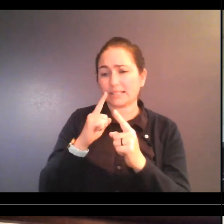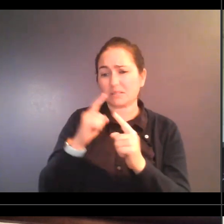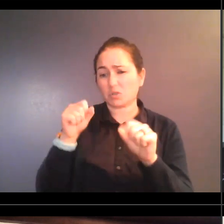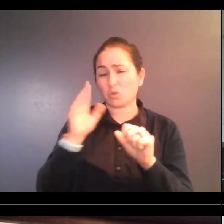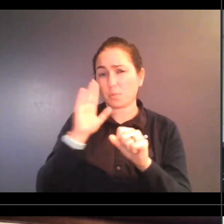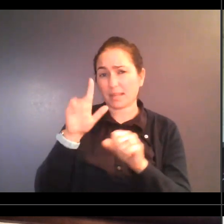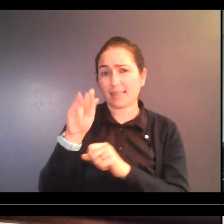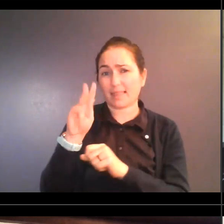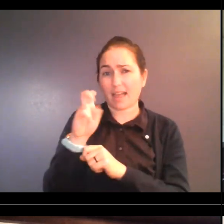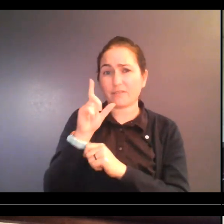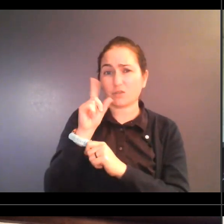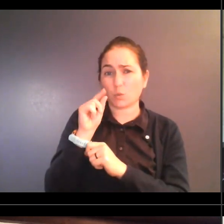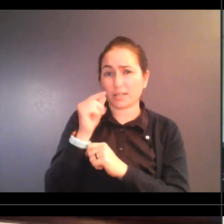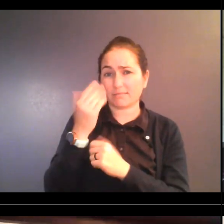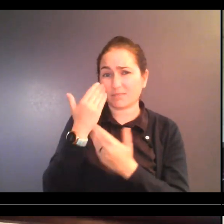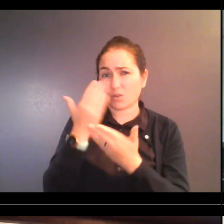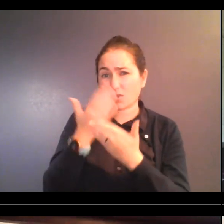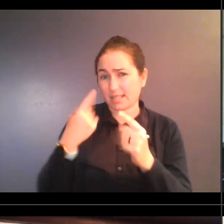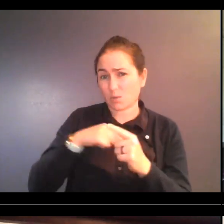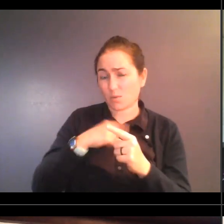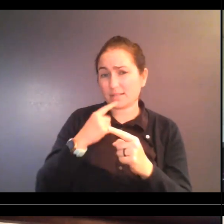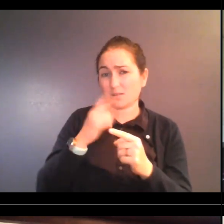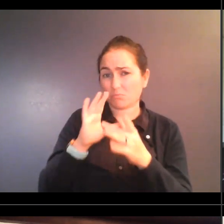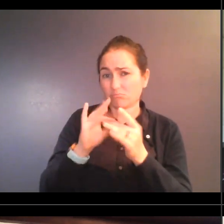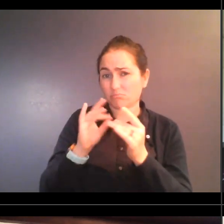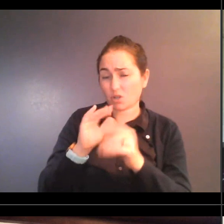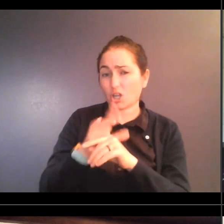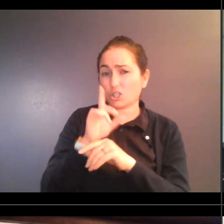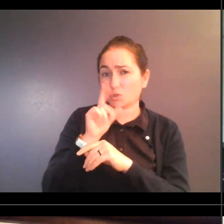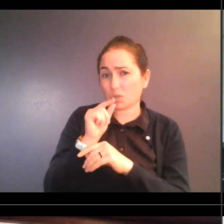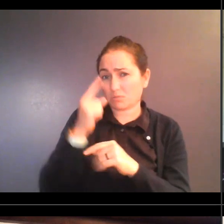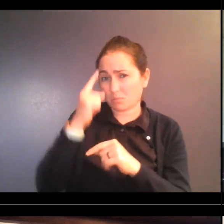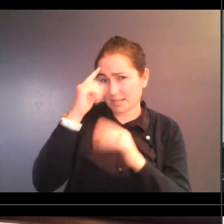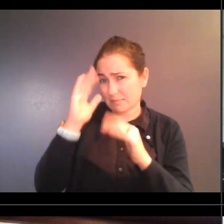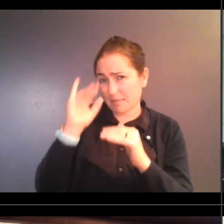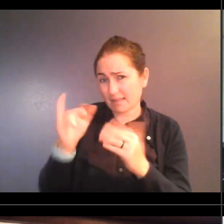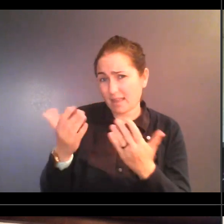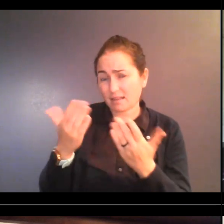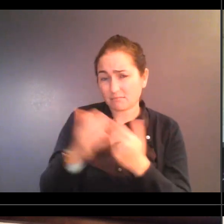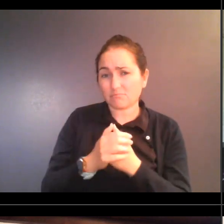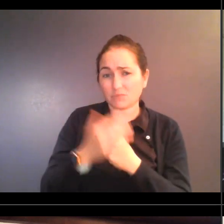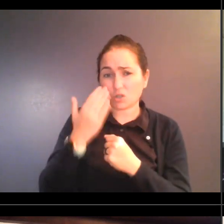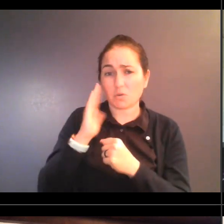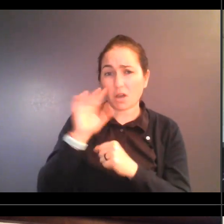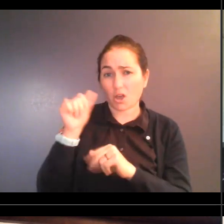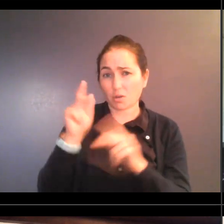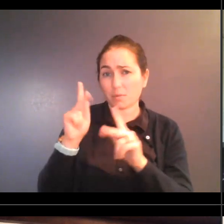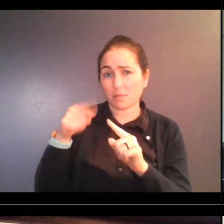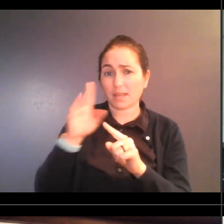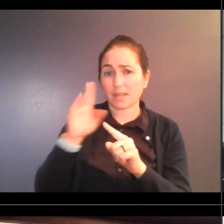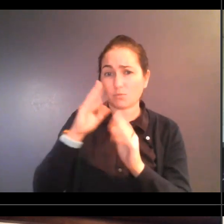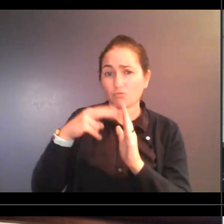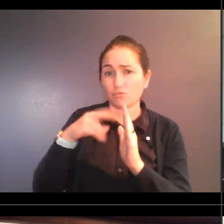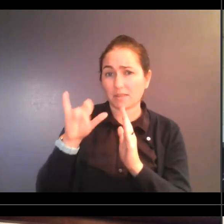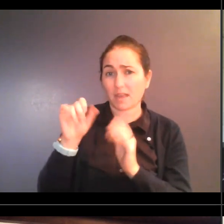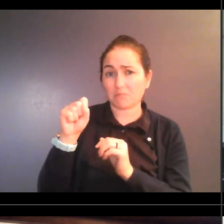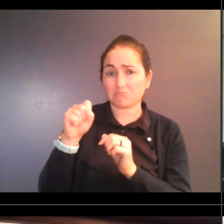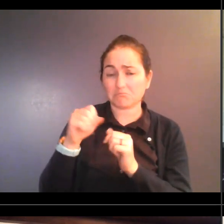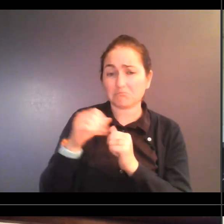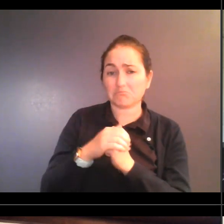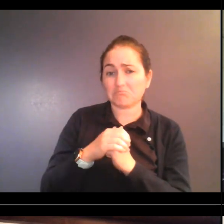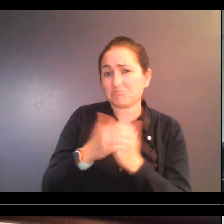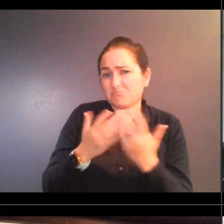tweeted, or that things that we said would be shared on Twitter, and that it would be, other people would read that.